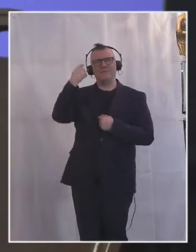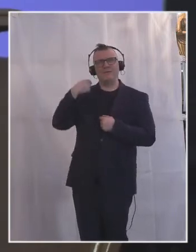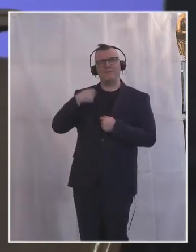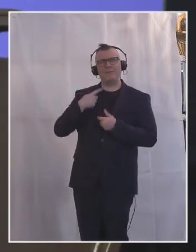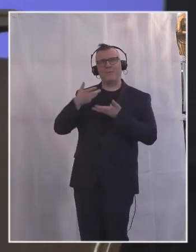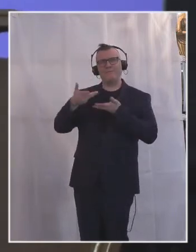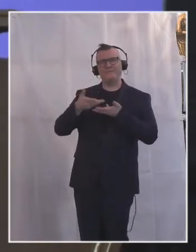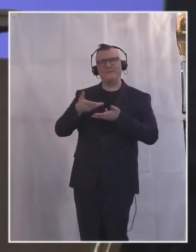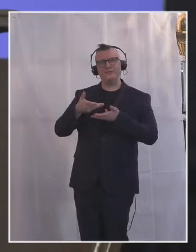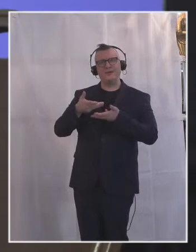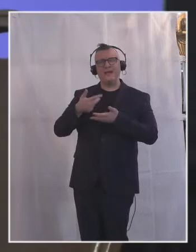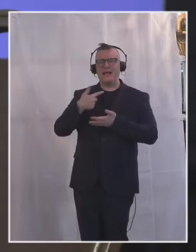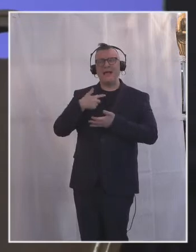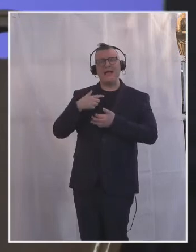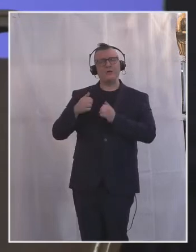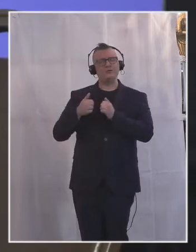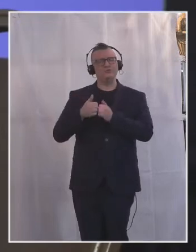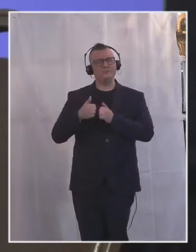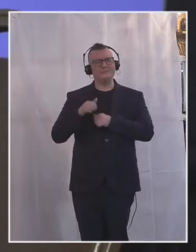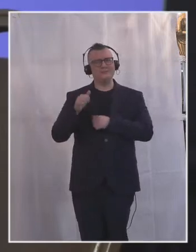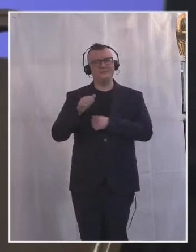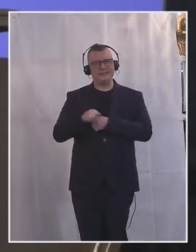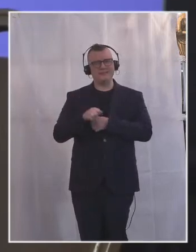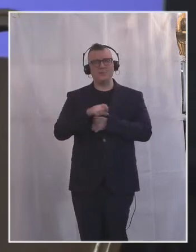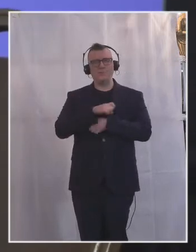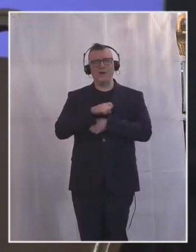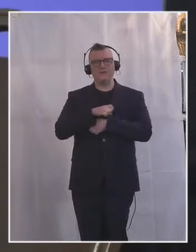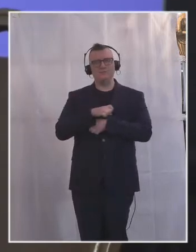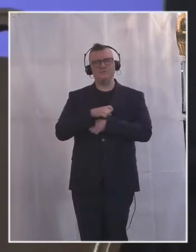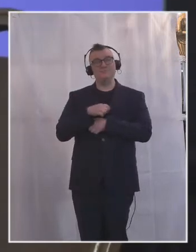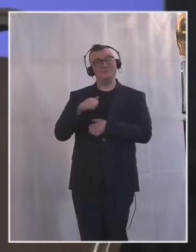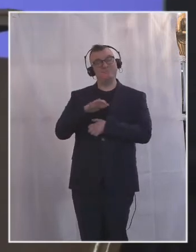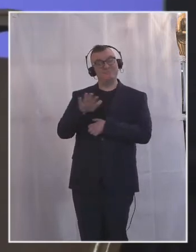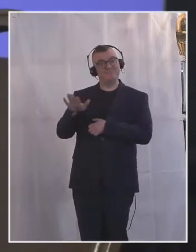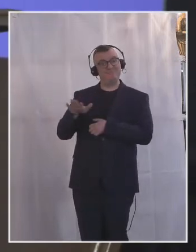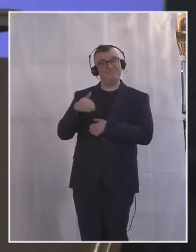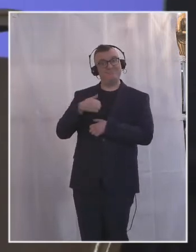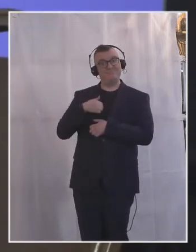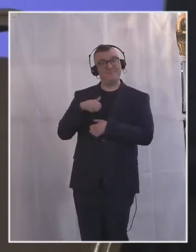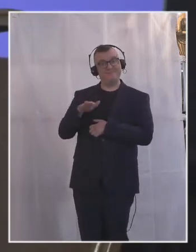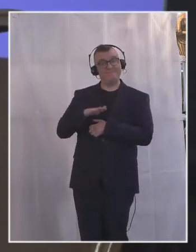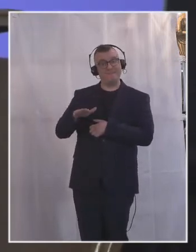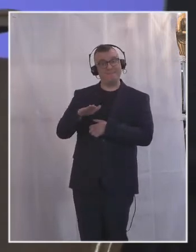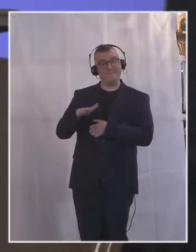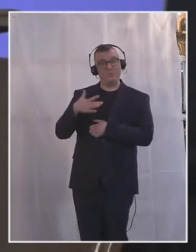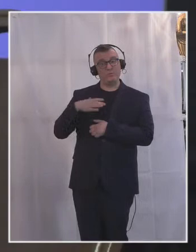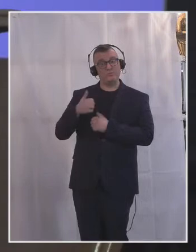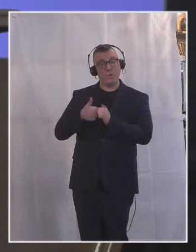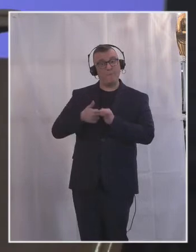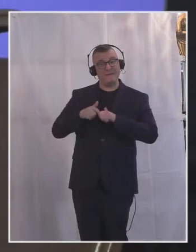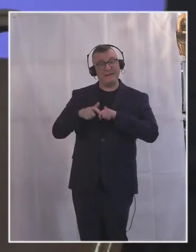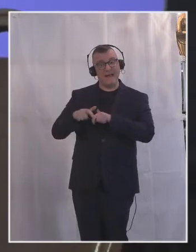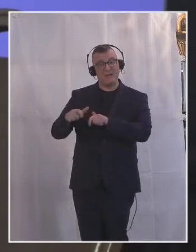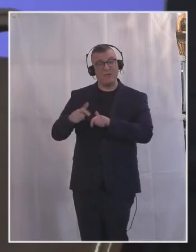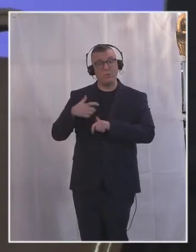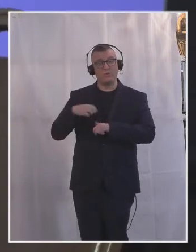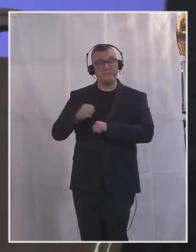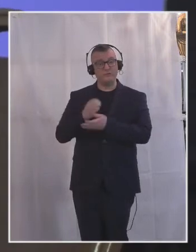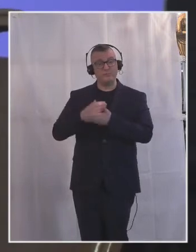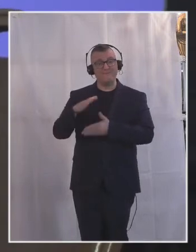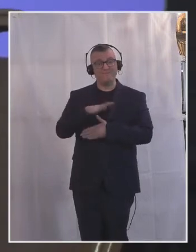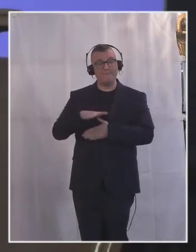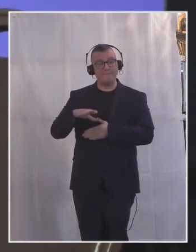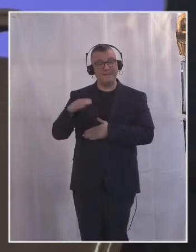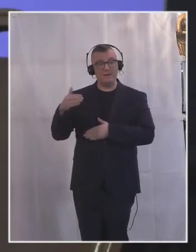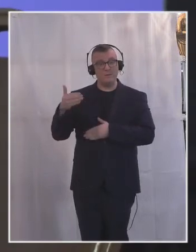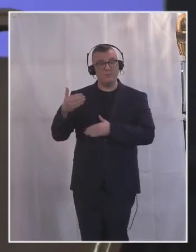it because I did it for family. You know, I wanted to keep the company going, and I wanted to keep everybody still employed, and I wanted to keep the